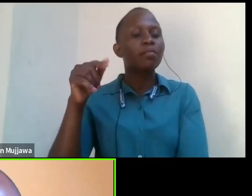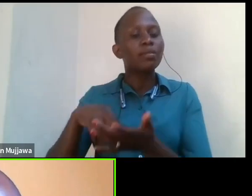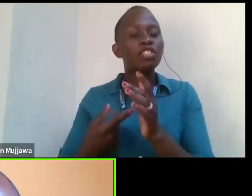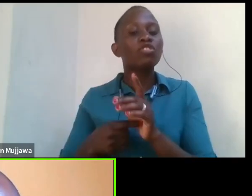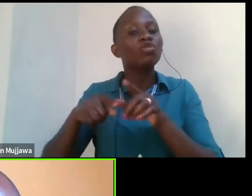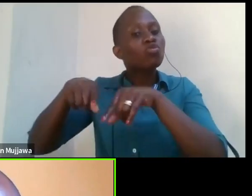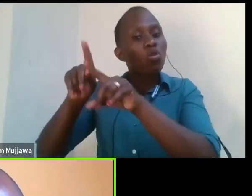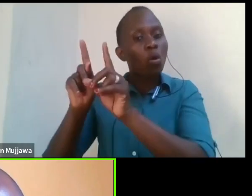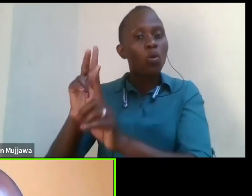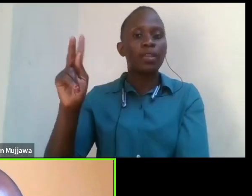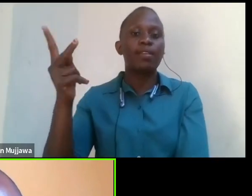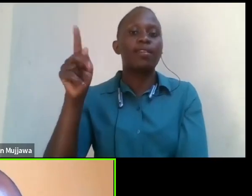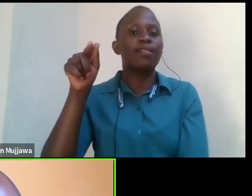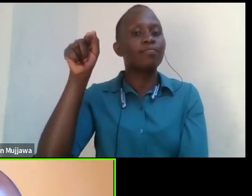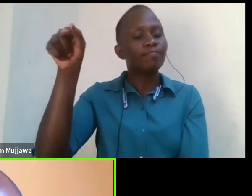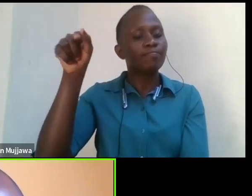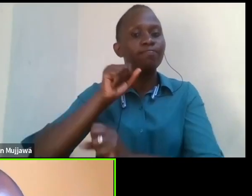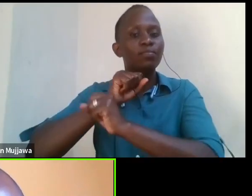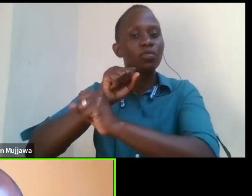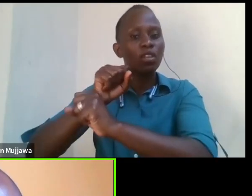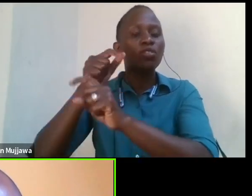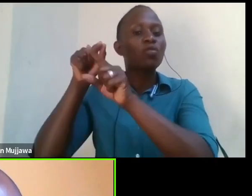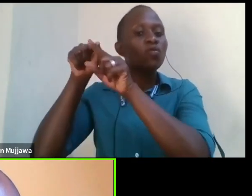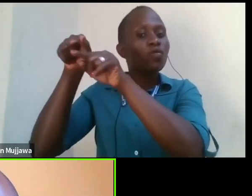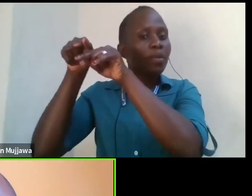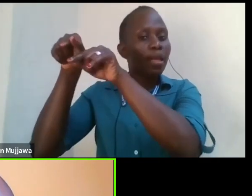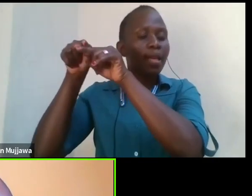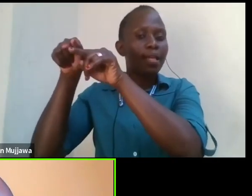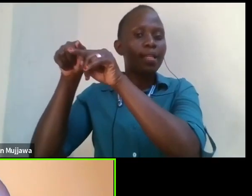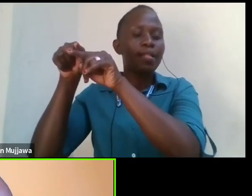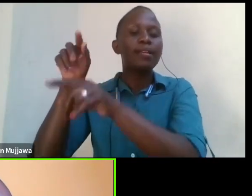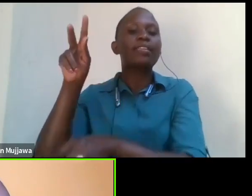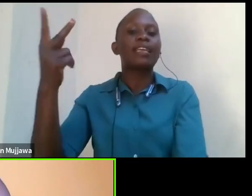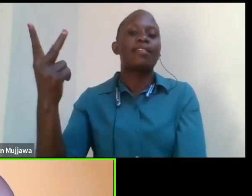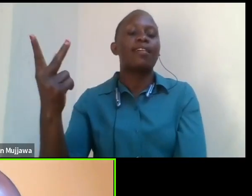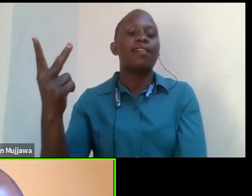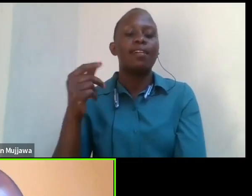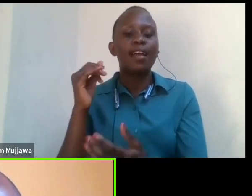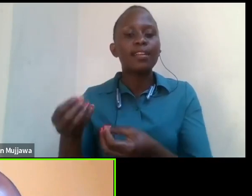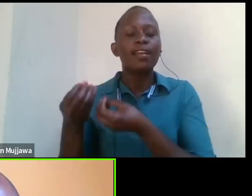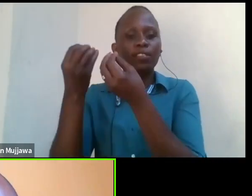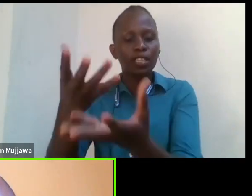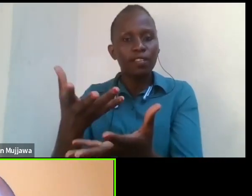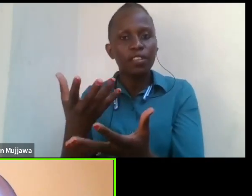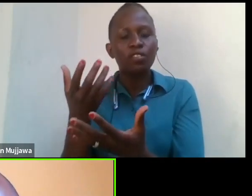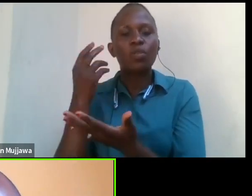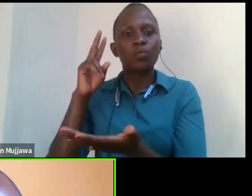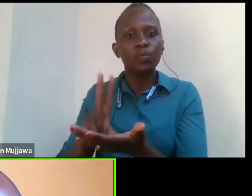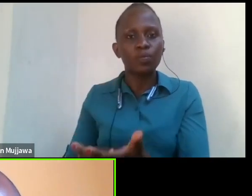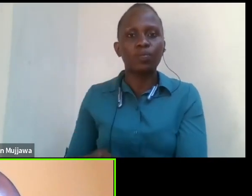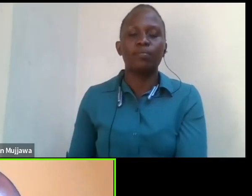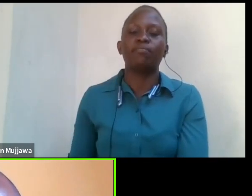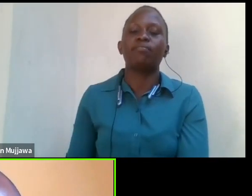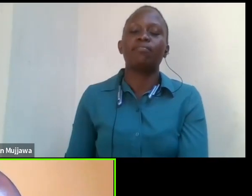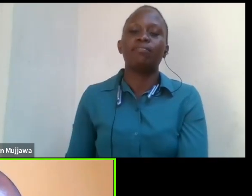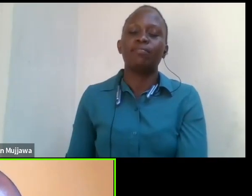file protection for that mechanical device in Kenya and be granted that particular